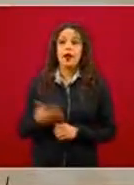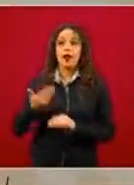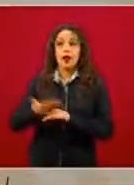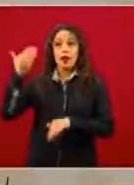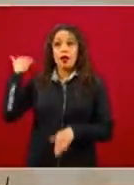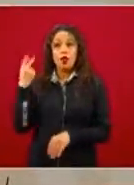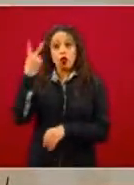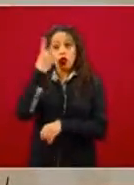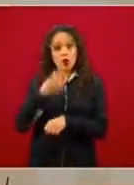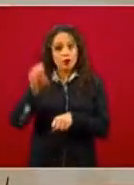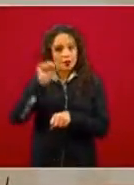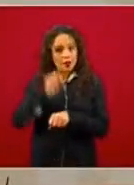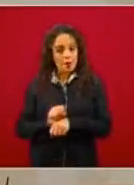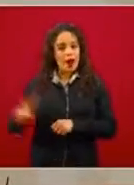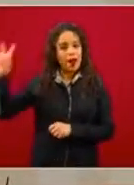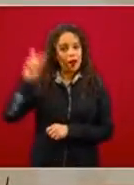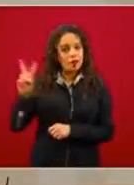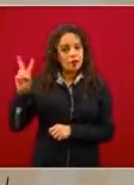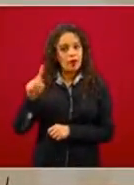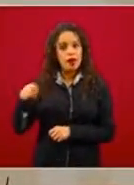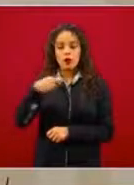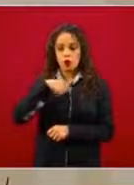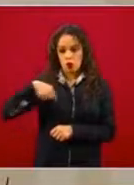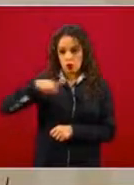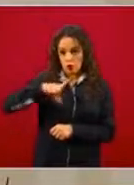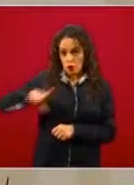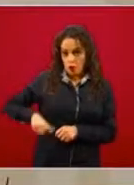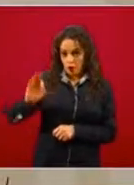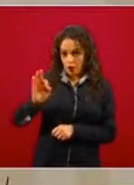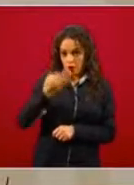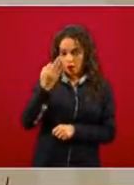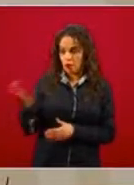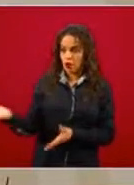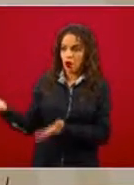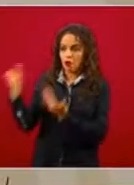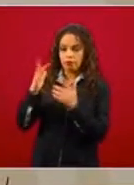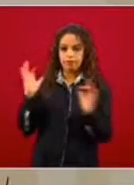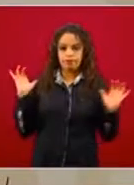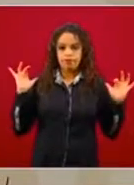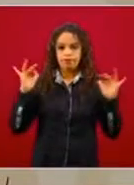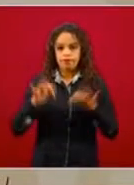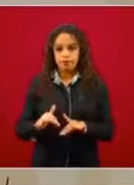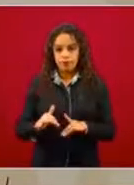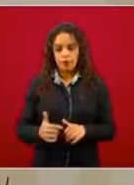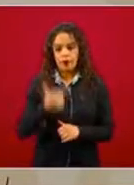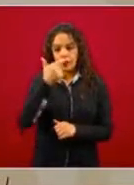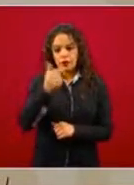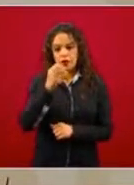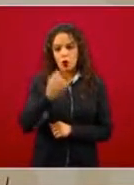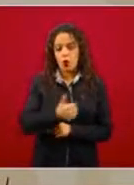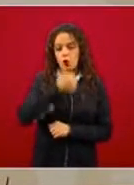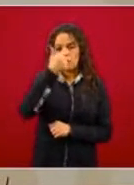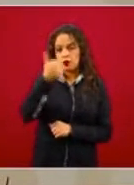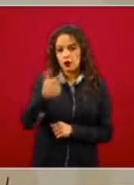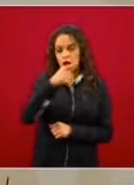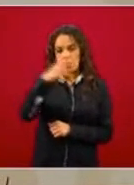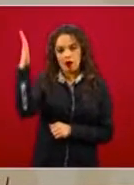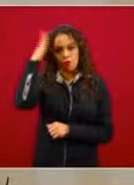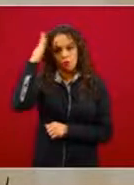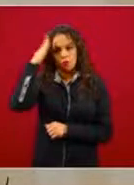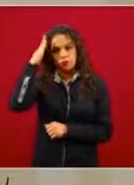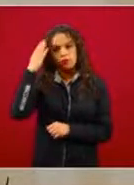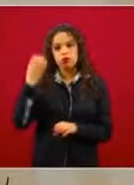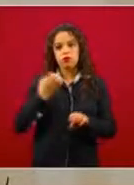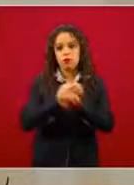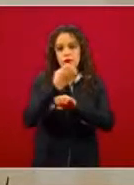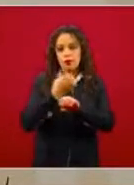its own stoplight? So I find that as a very good idea. 2 weeks ago on Friday, we had a call out